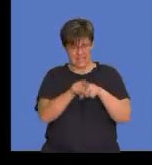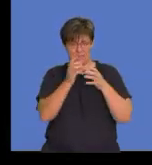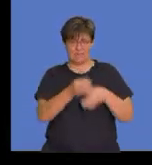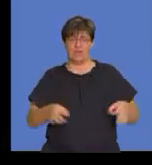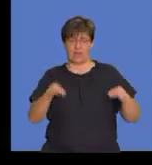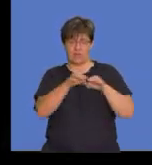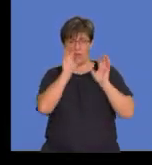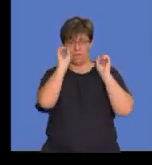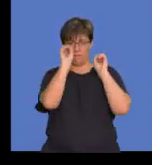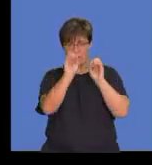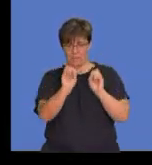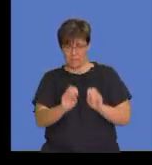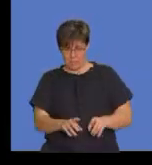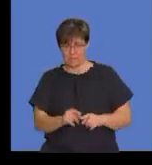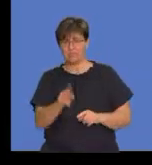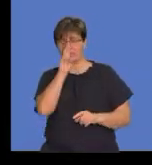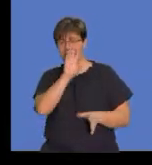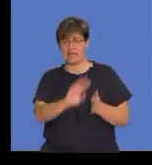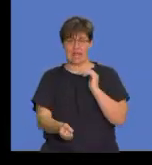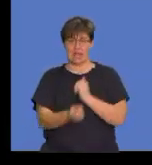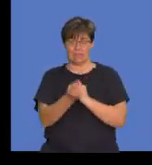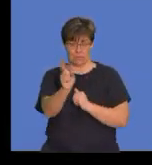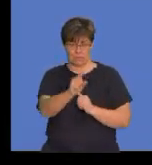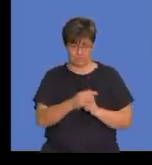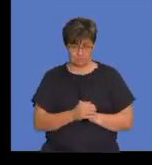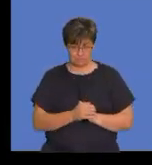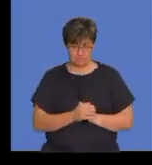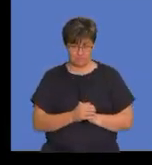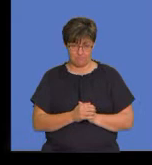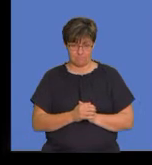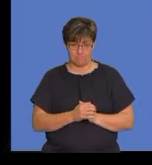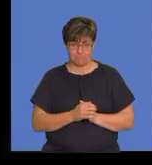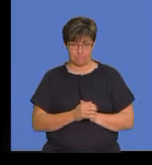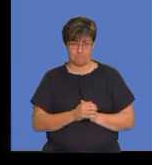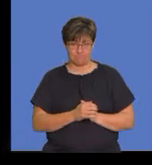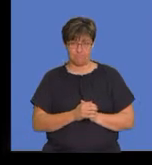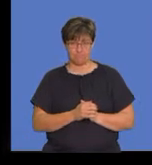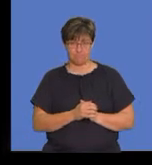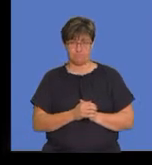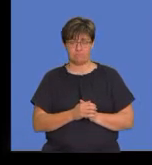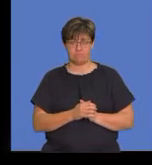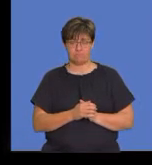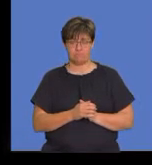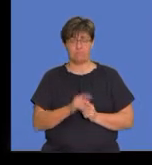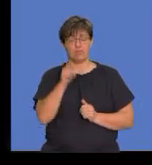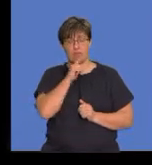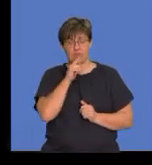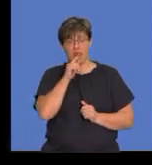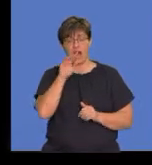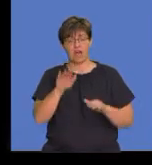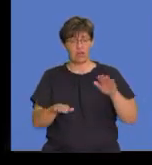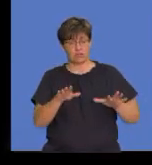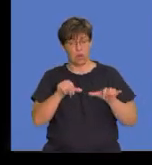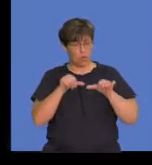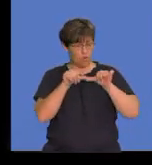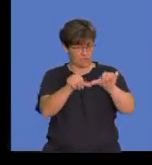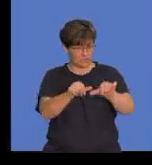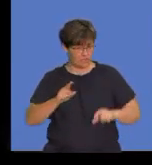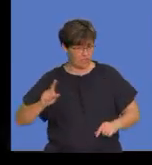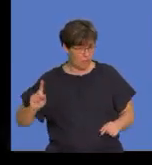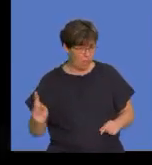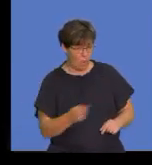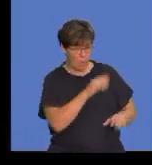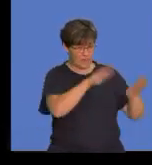again with the same values and see what will happen in that particular context. Now, will the